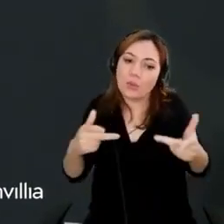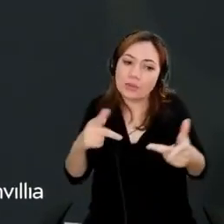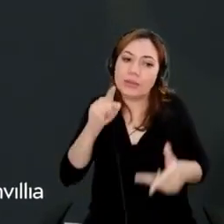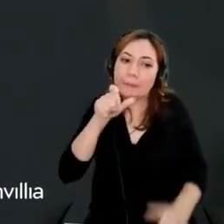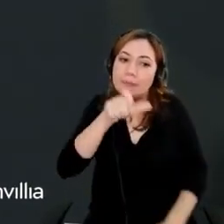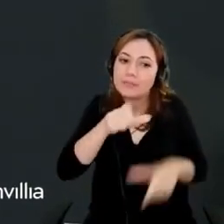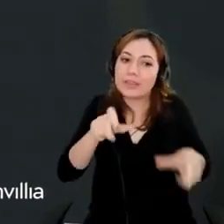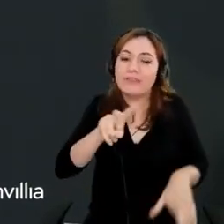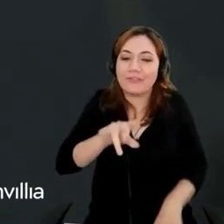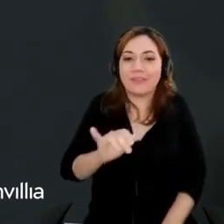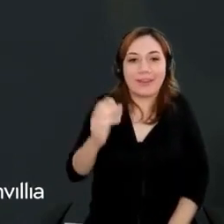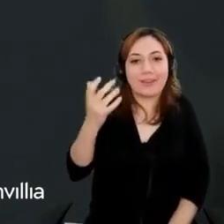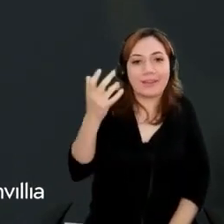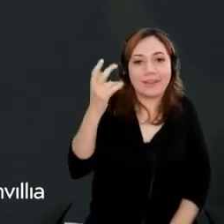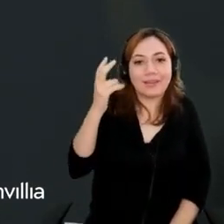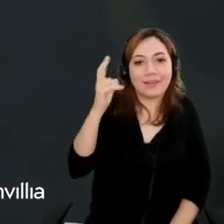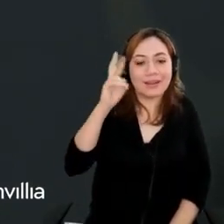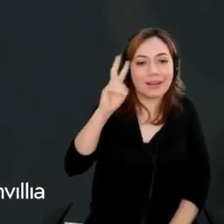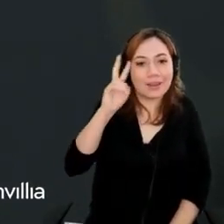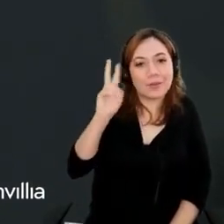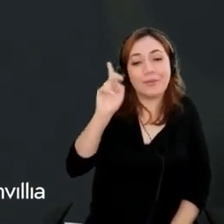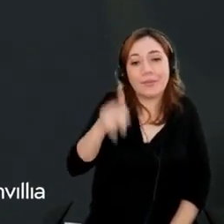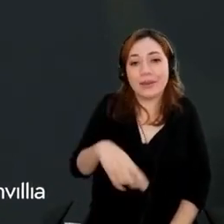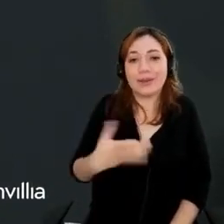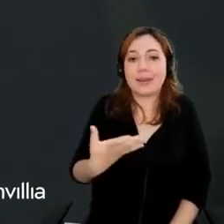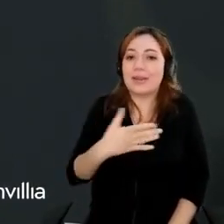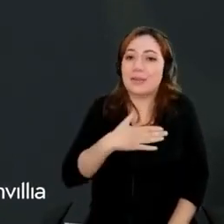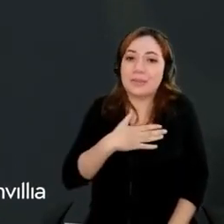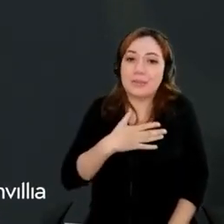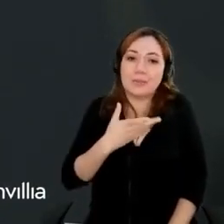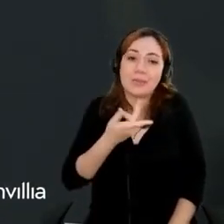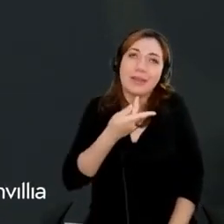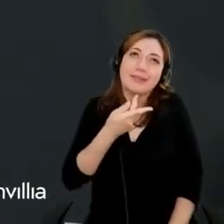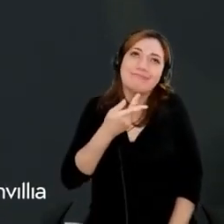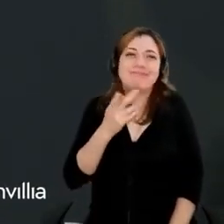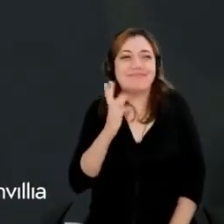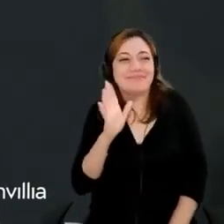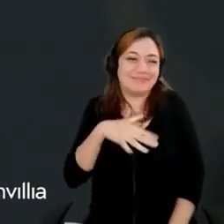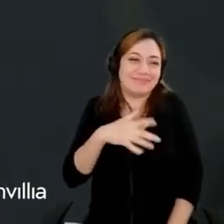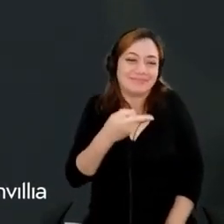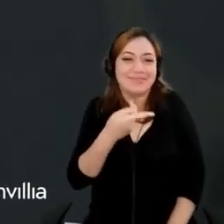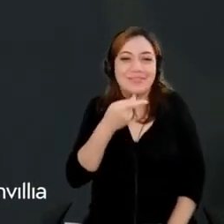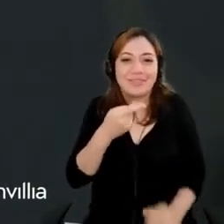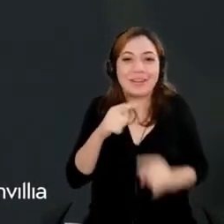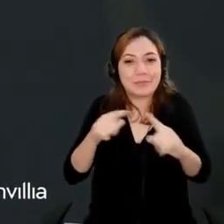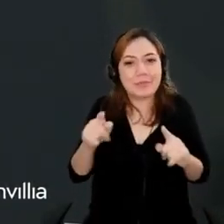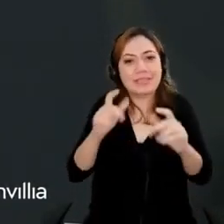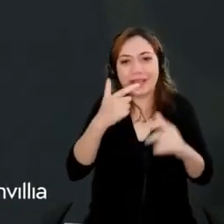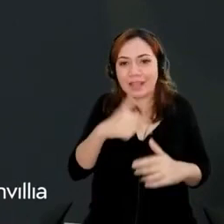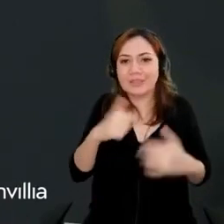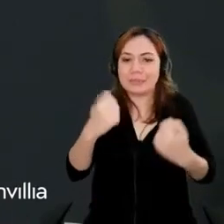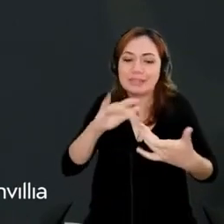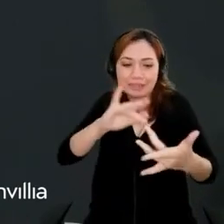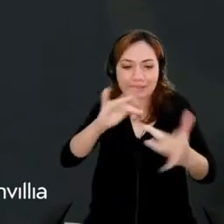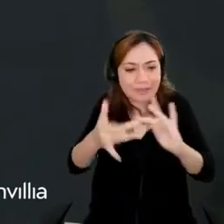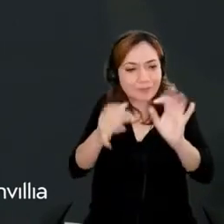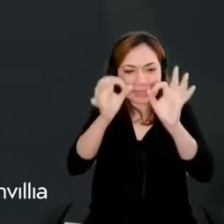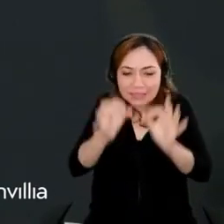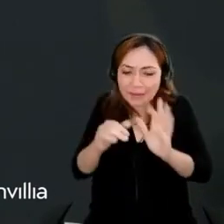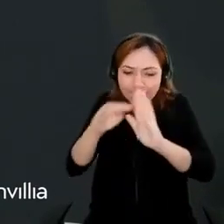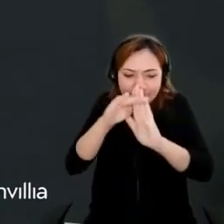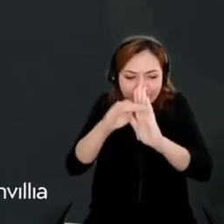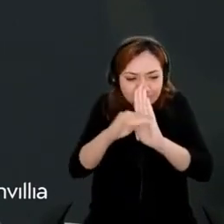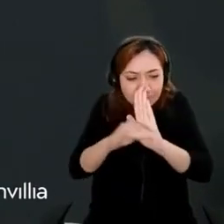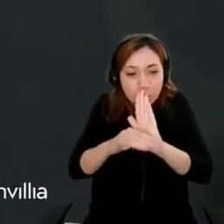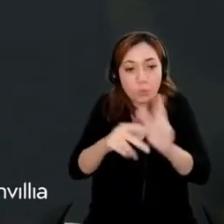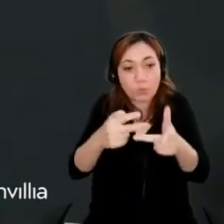This is my sort of very biased view on it, but making sure those interfaces stand up to scrutiny, that they deliver what's expected and surprise and